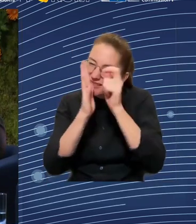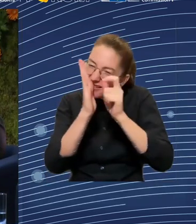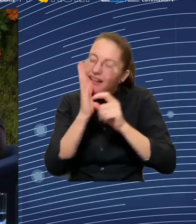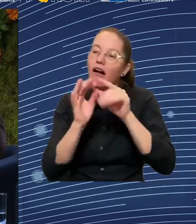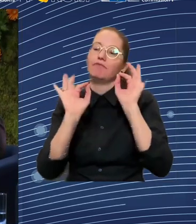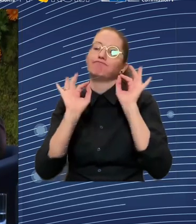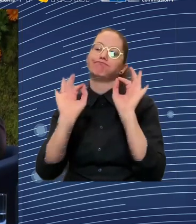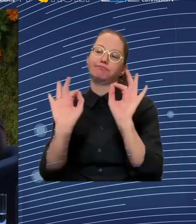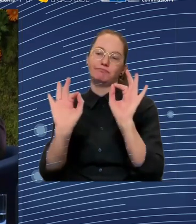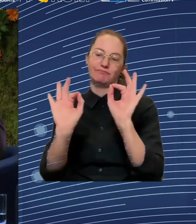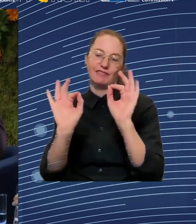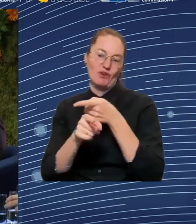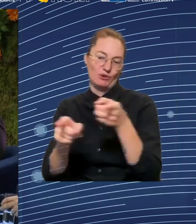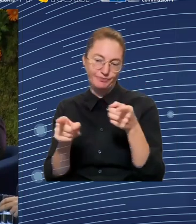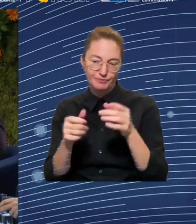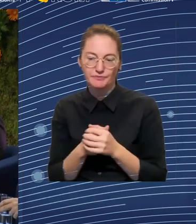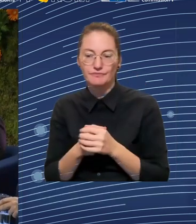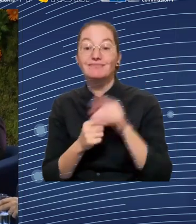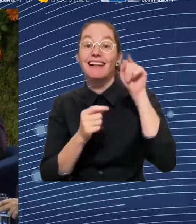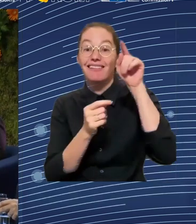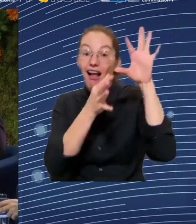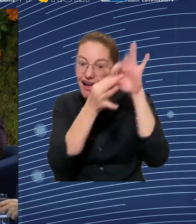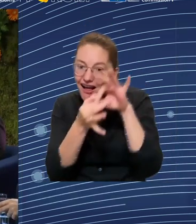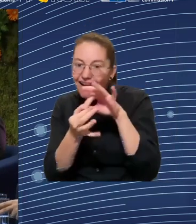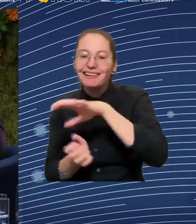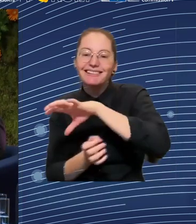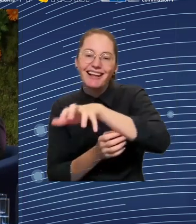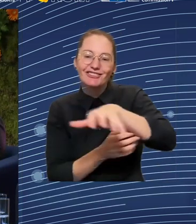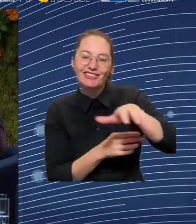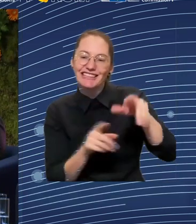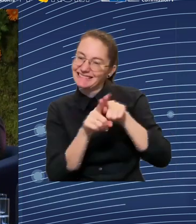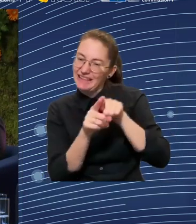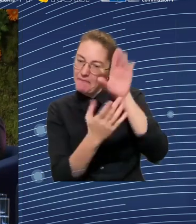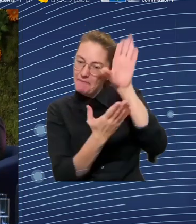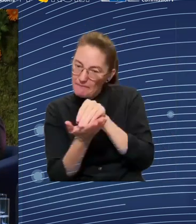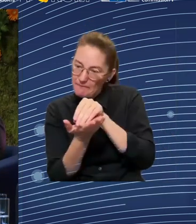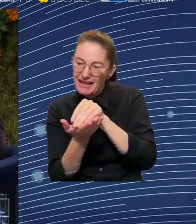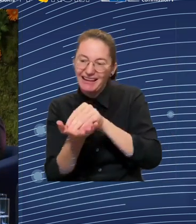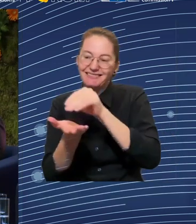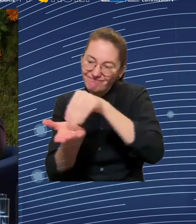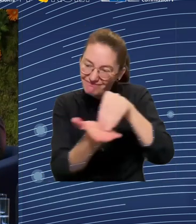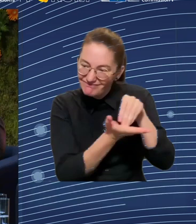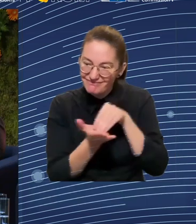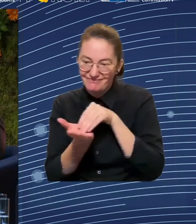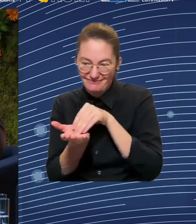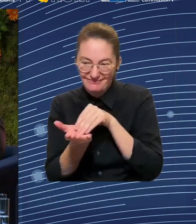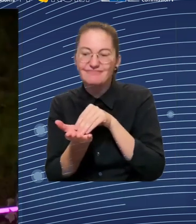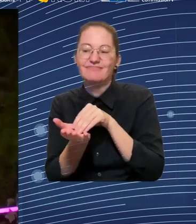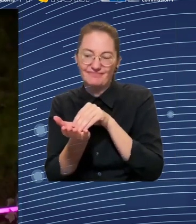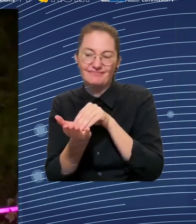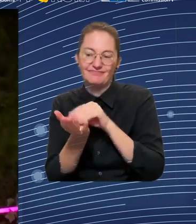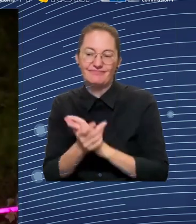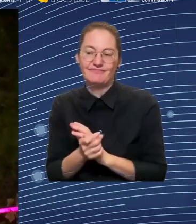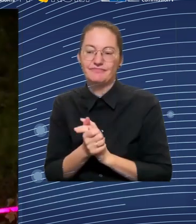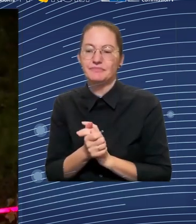it happens. Because, as I said before, work organization, the work environment that you create in the company, that